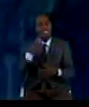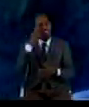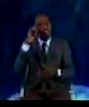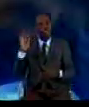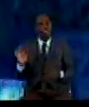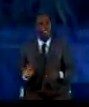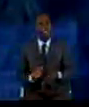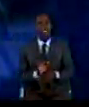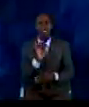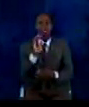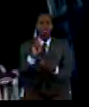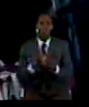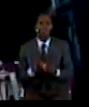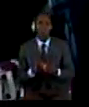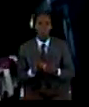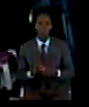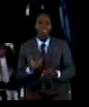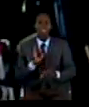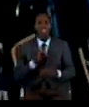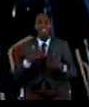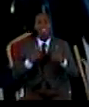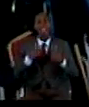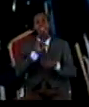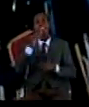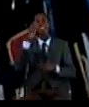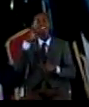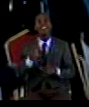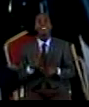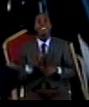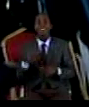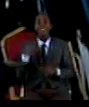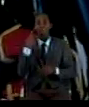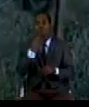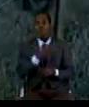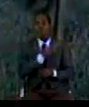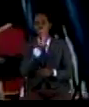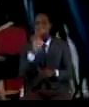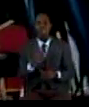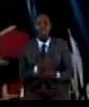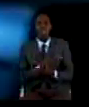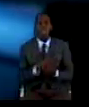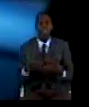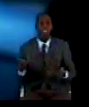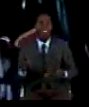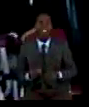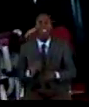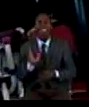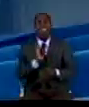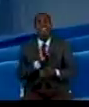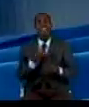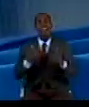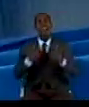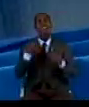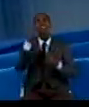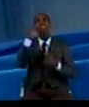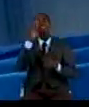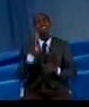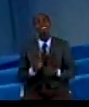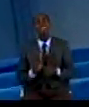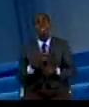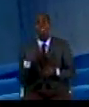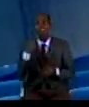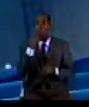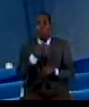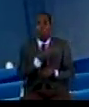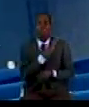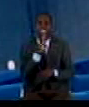fails. I have a God, I have a God who never, I have a God,